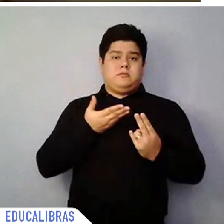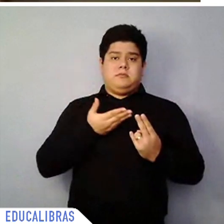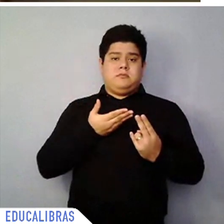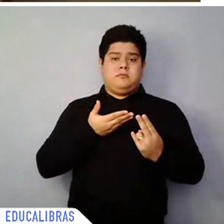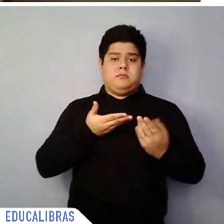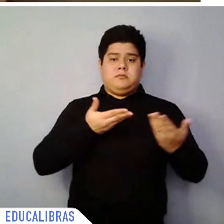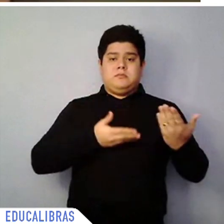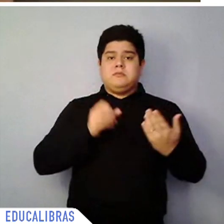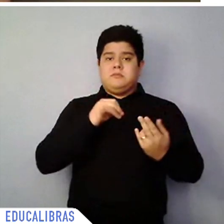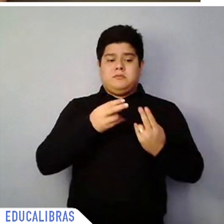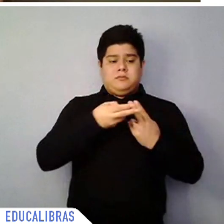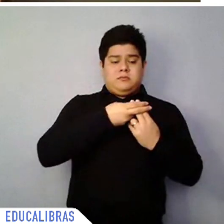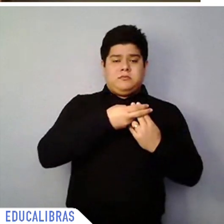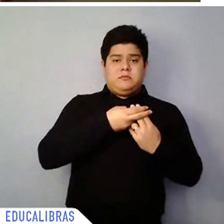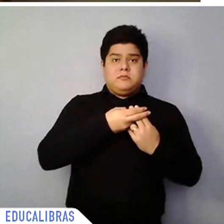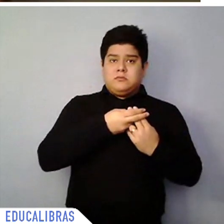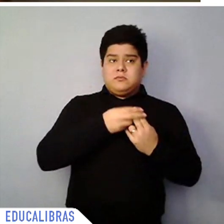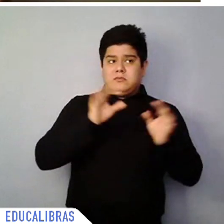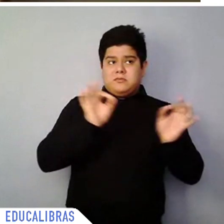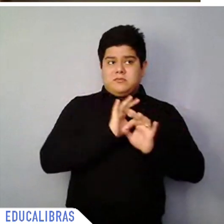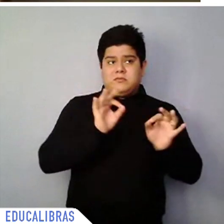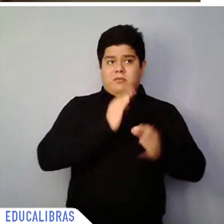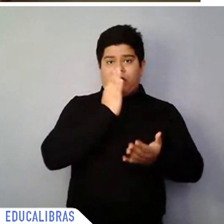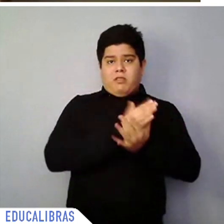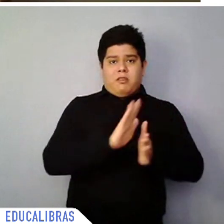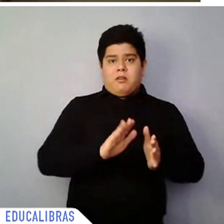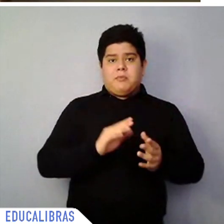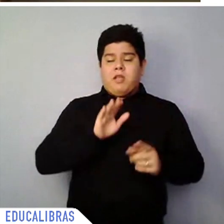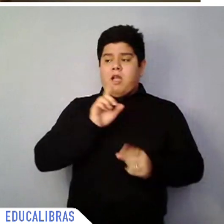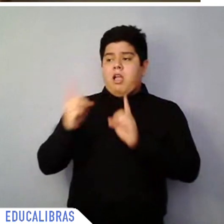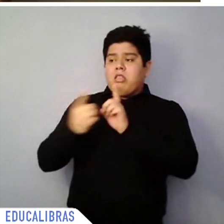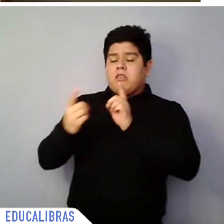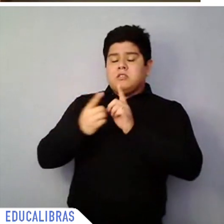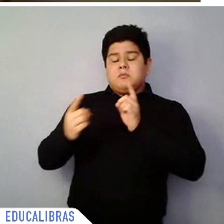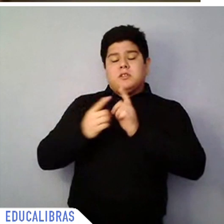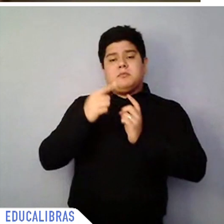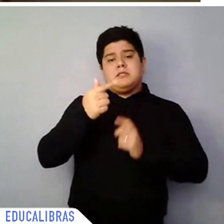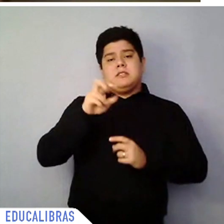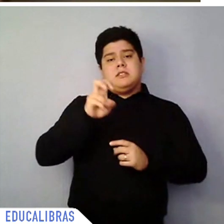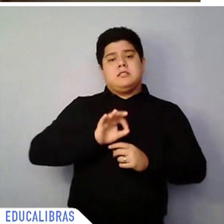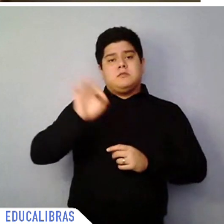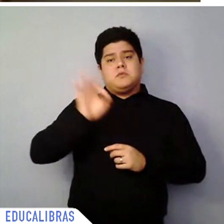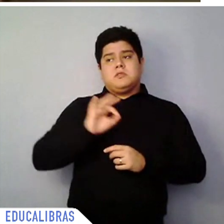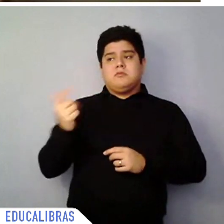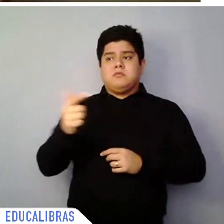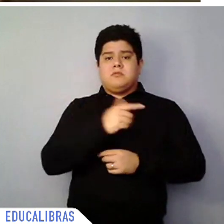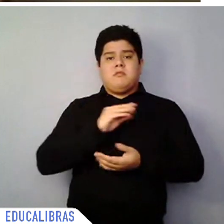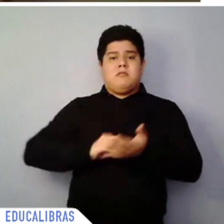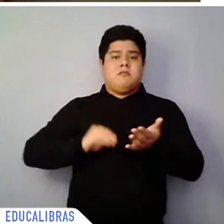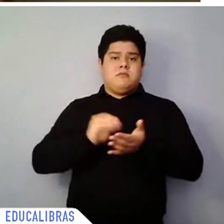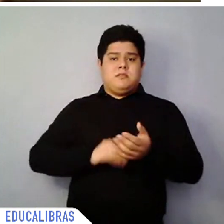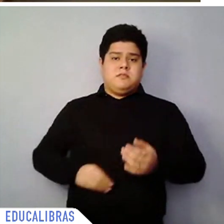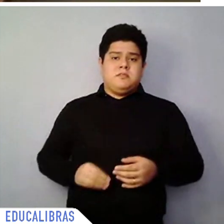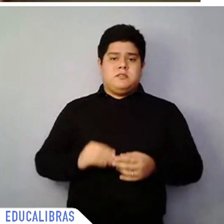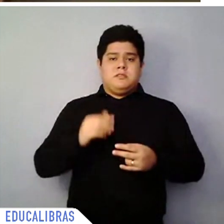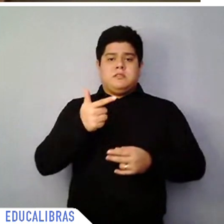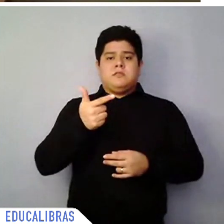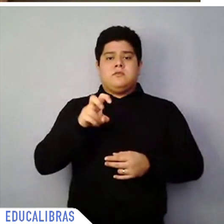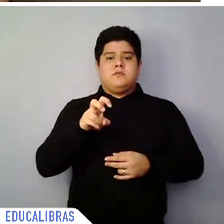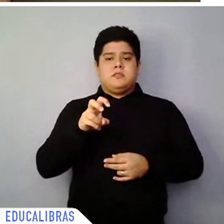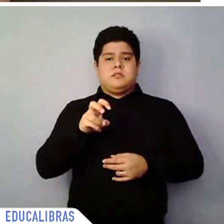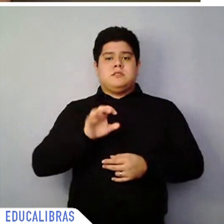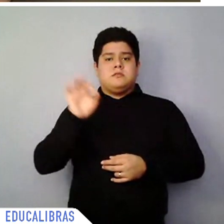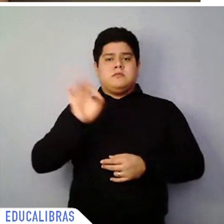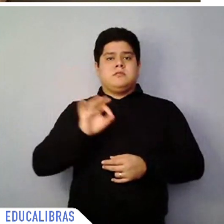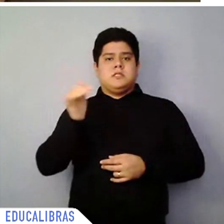75% of the population in Brazil only receive health assistance from SUS, and the other